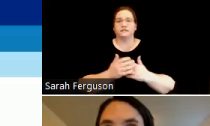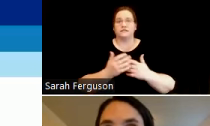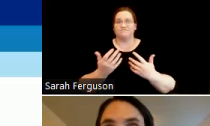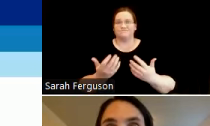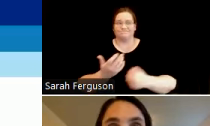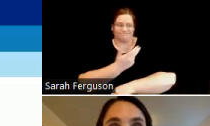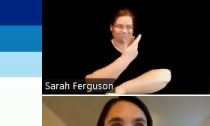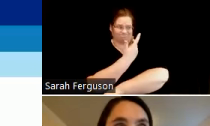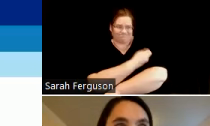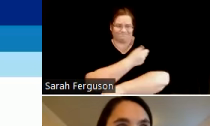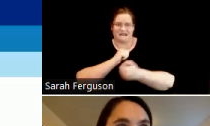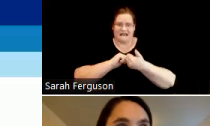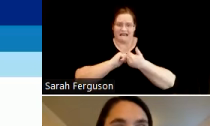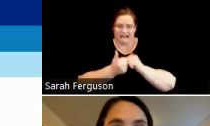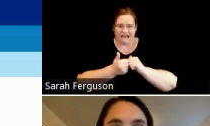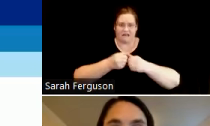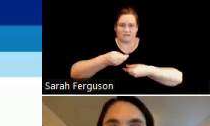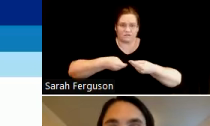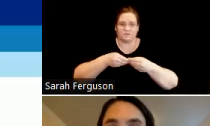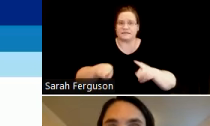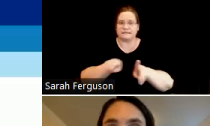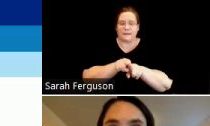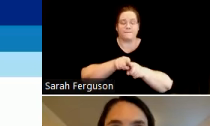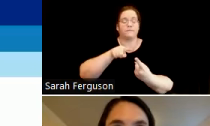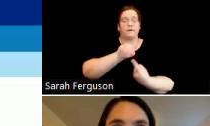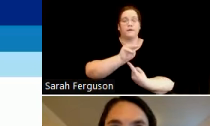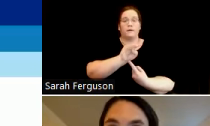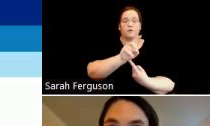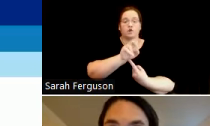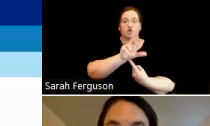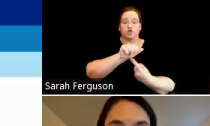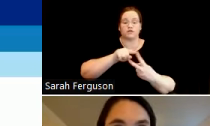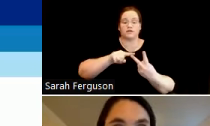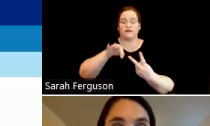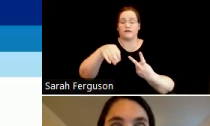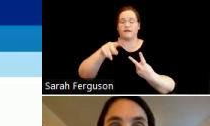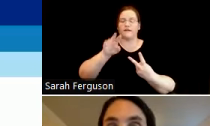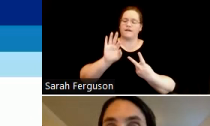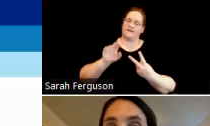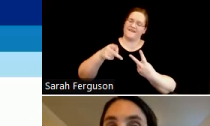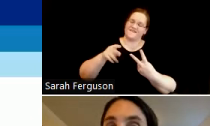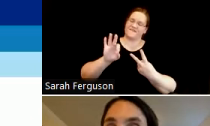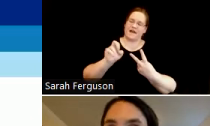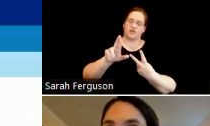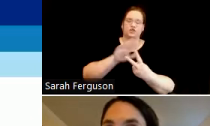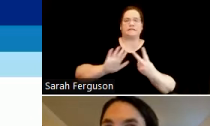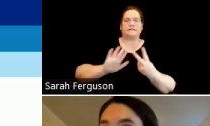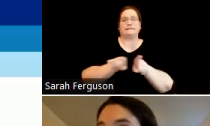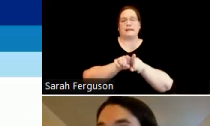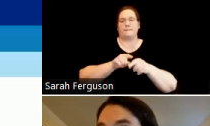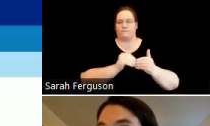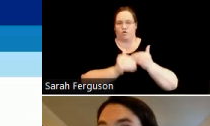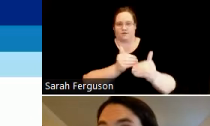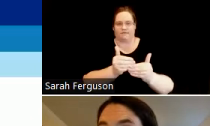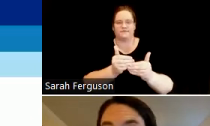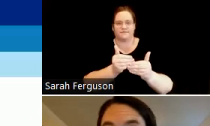work? This is the same, the Moderna and Pfizer vaccine have the same technologies. This vaccine works really